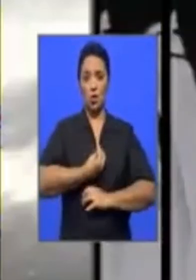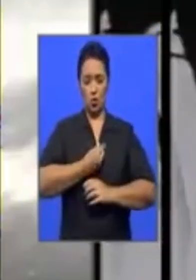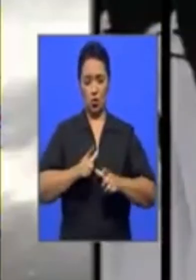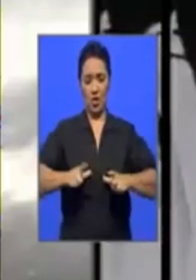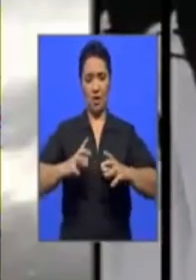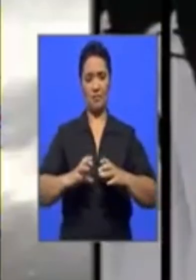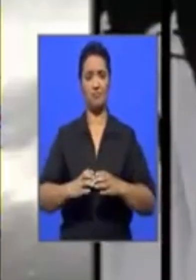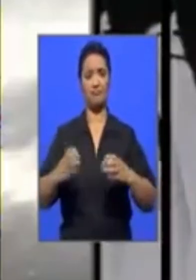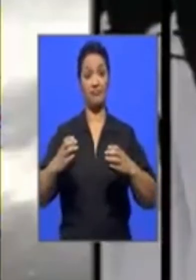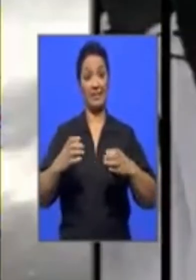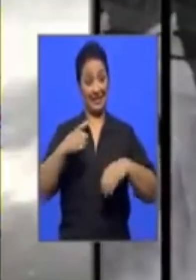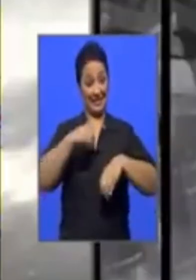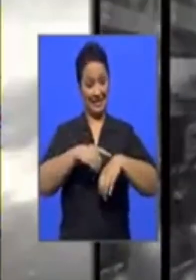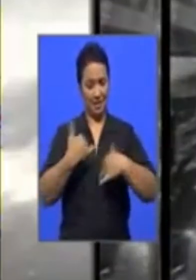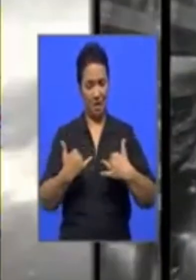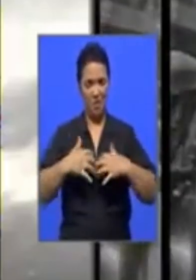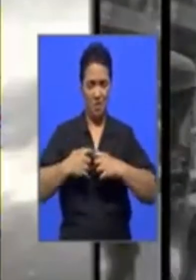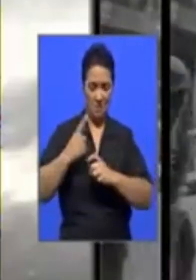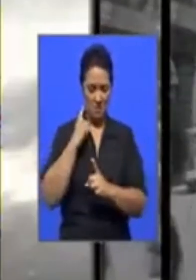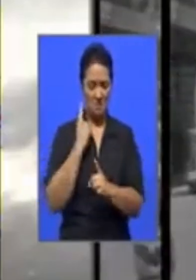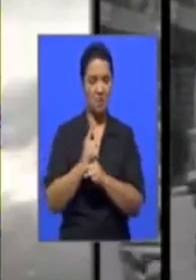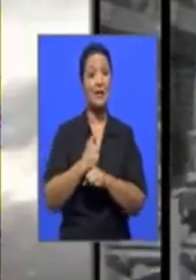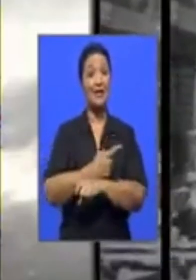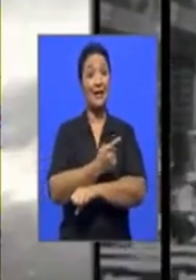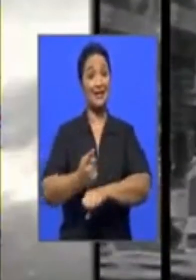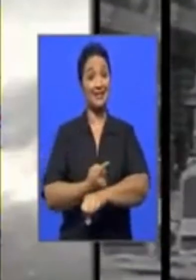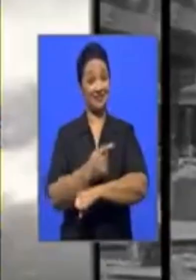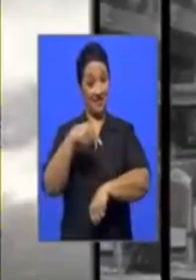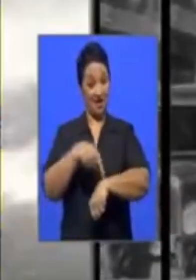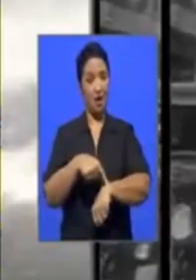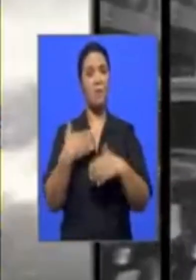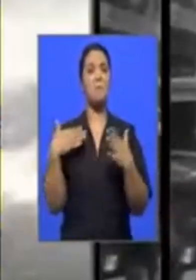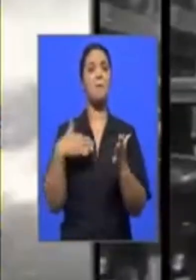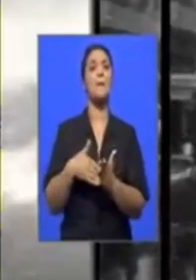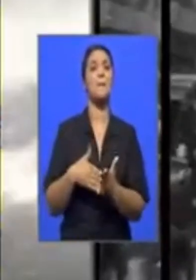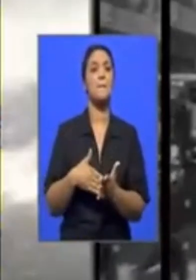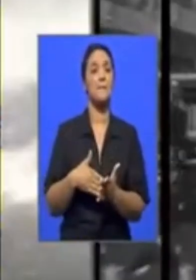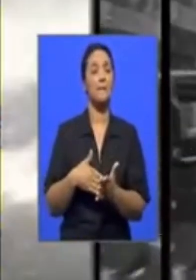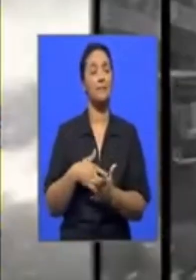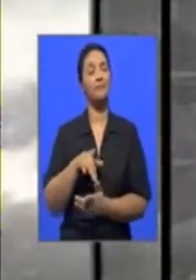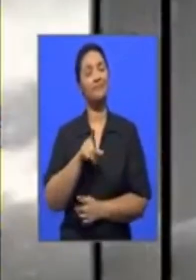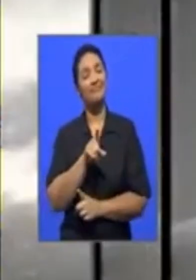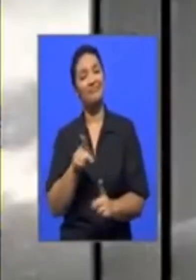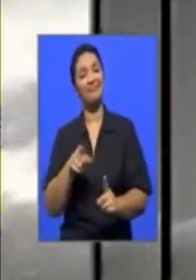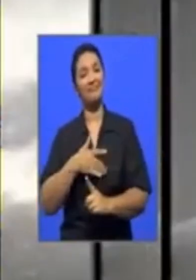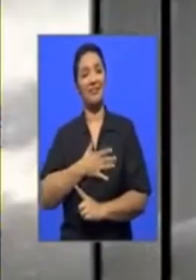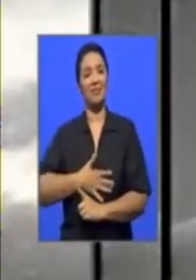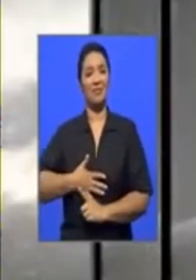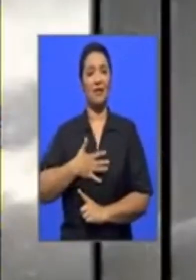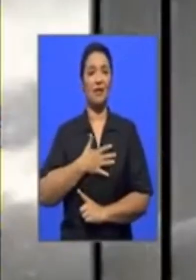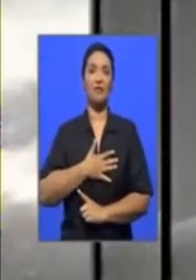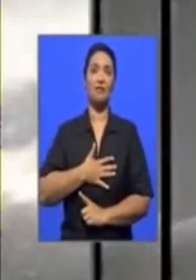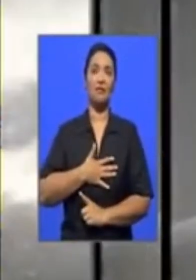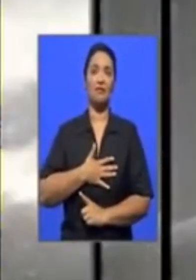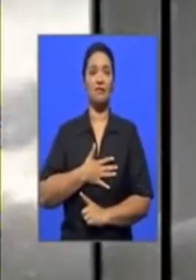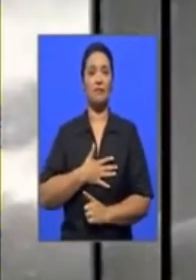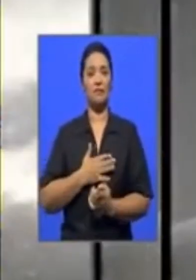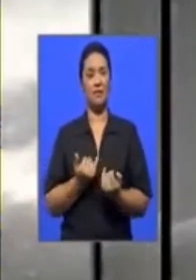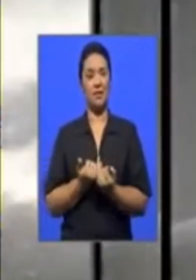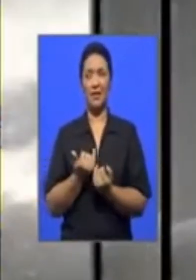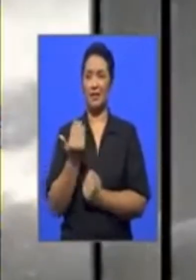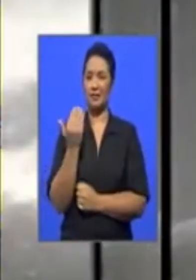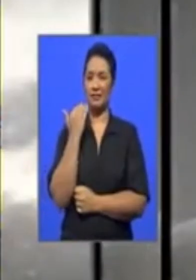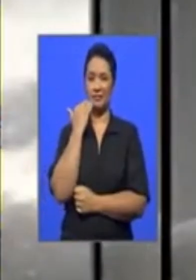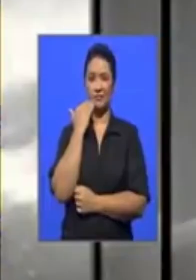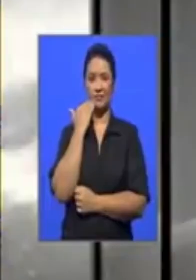a better place in Africa and brought peace to the land, preventing civil or race wars. There was a time when merely